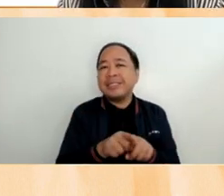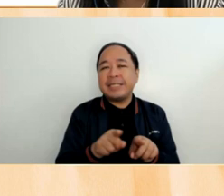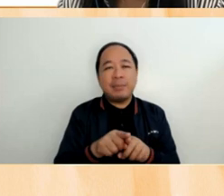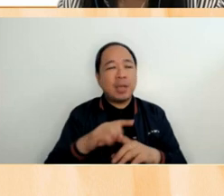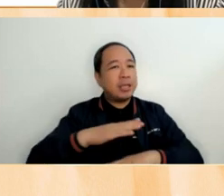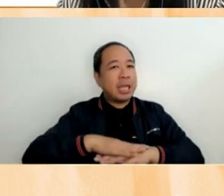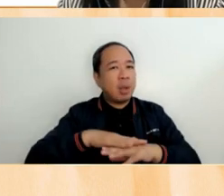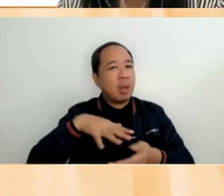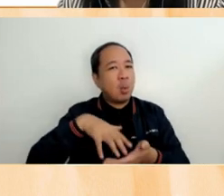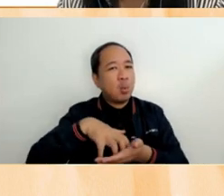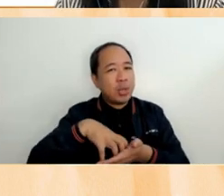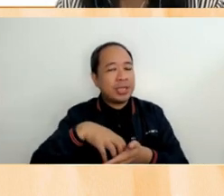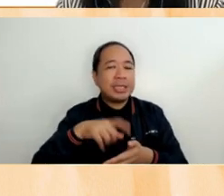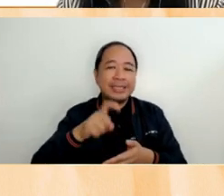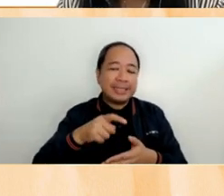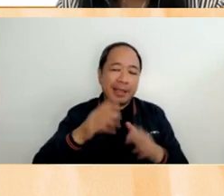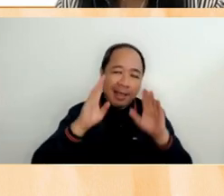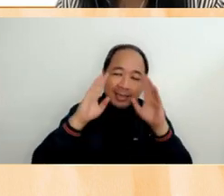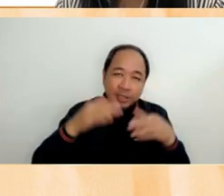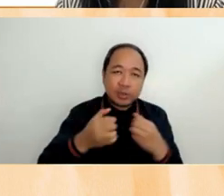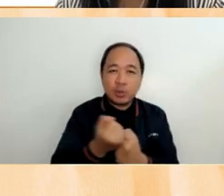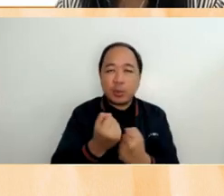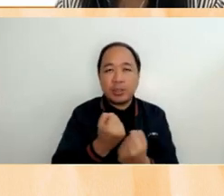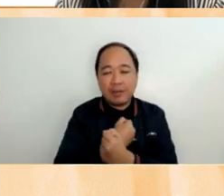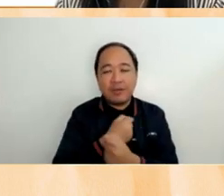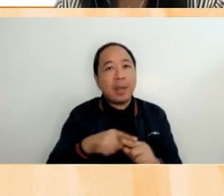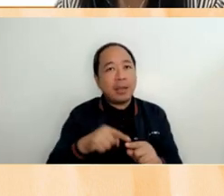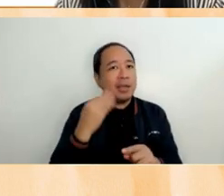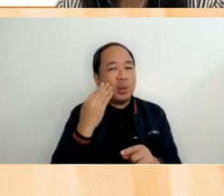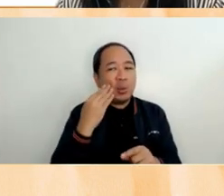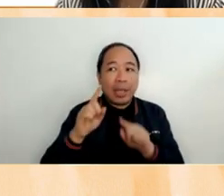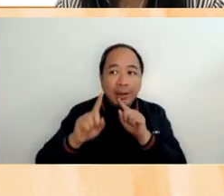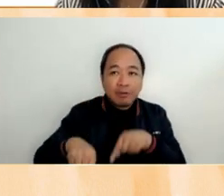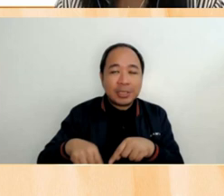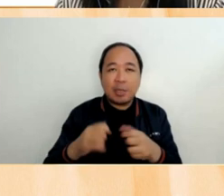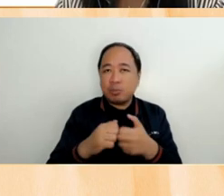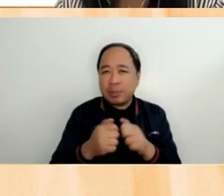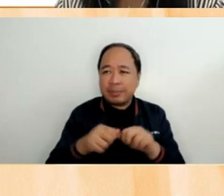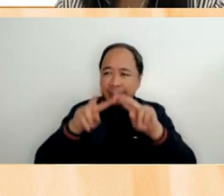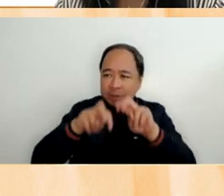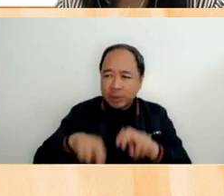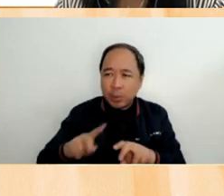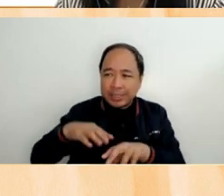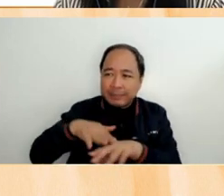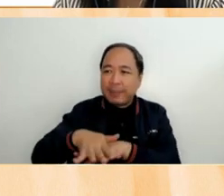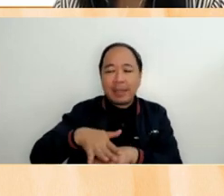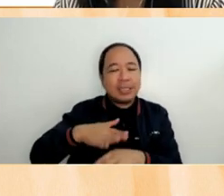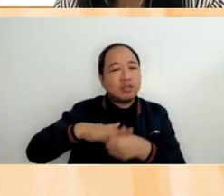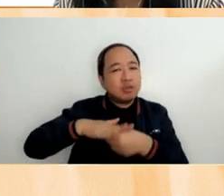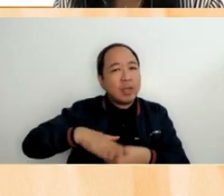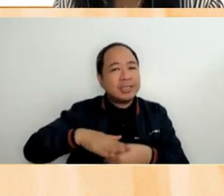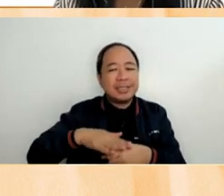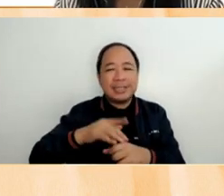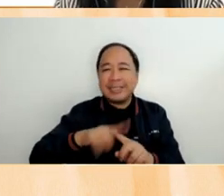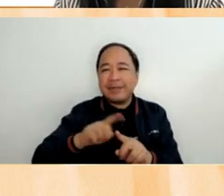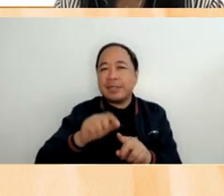needs attention, support, and love. What we do, we address the problem, we investigate the stressors in all situations,